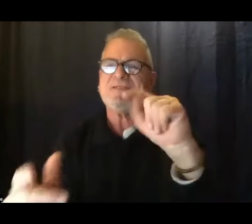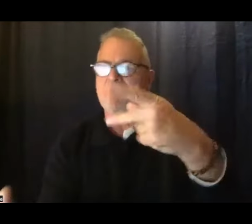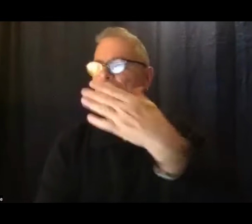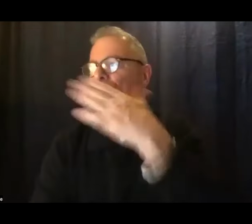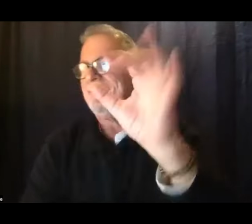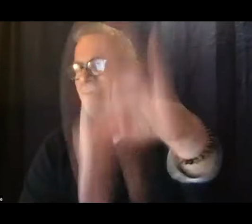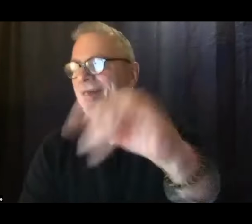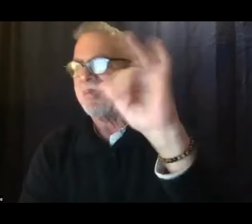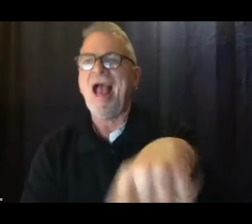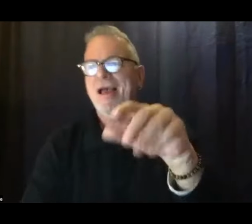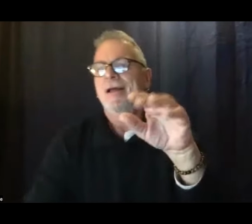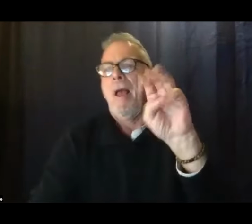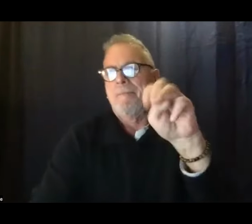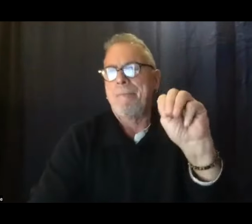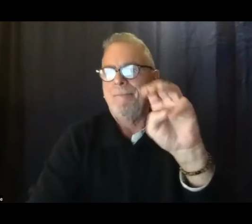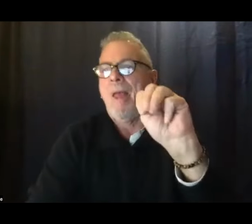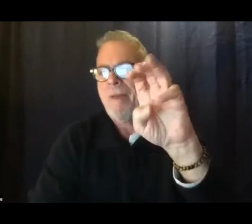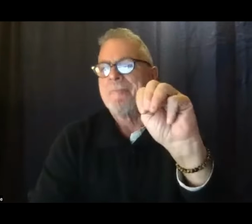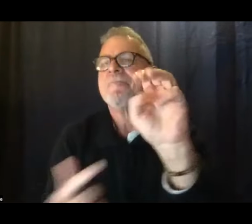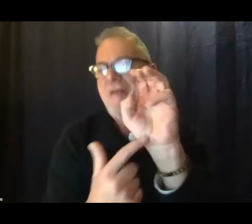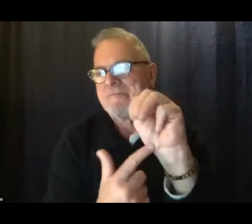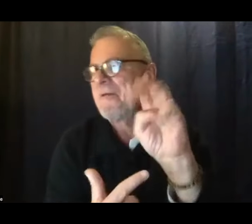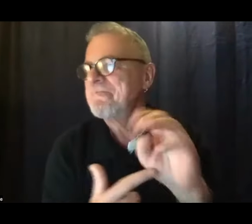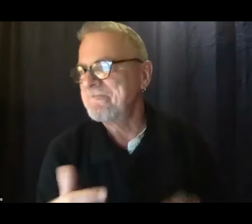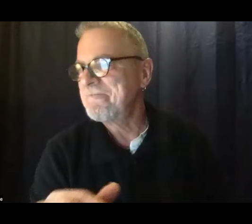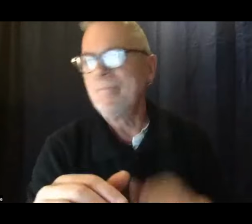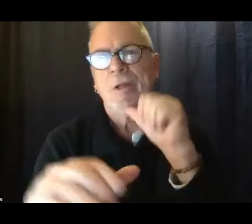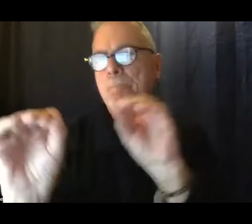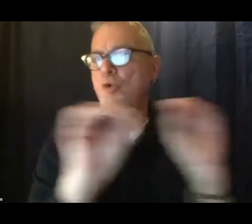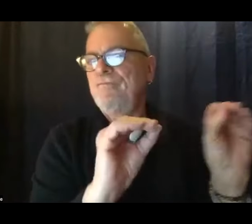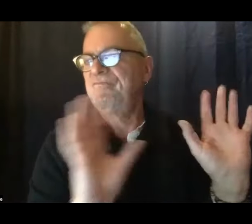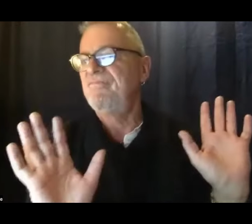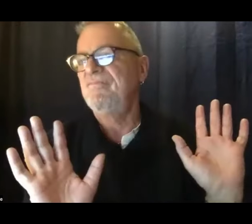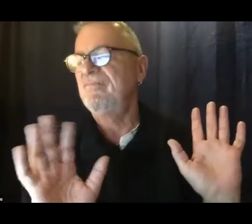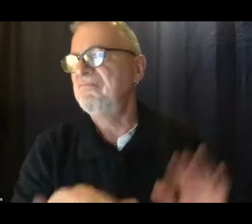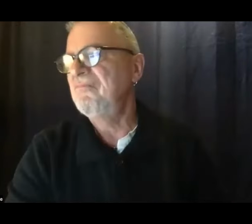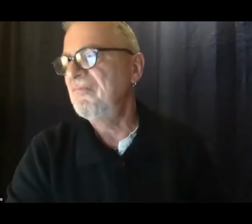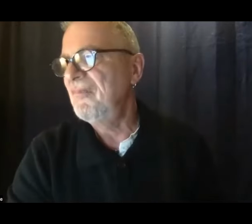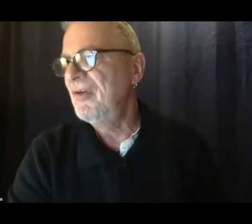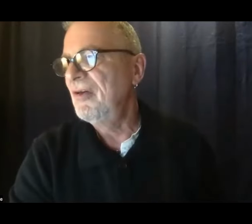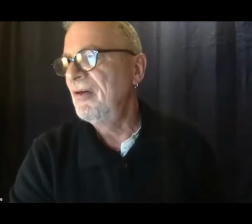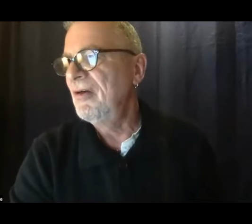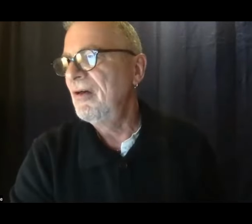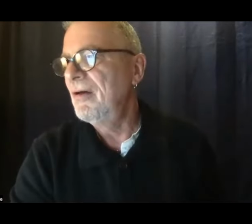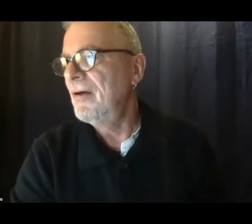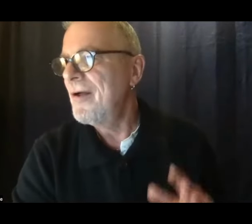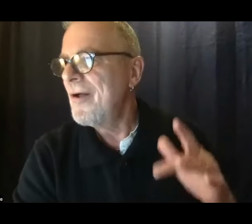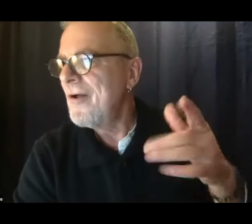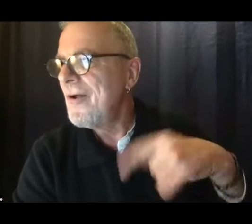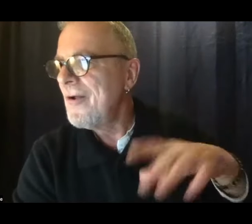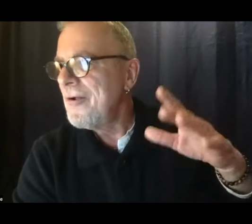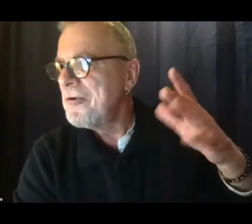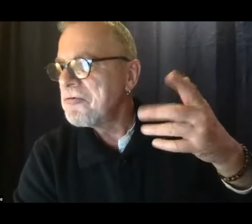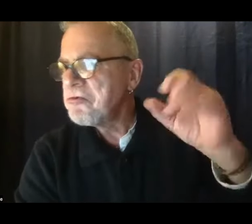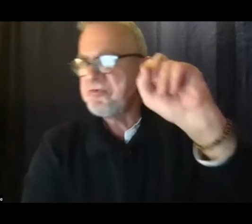So the interpreter just verified that that they use the word tap as opposed to contact. So double contact is what I was thinking.